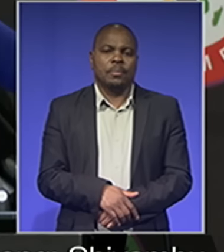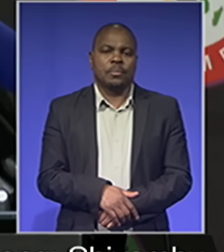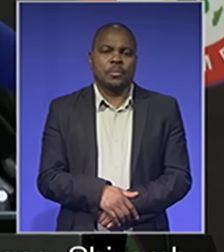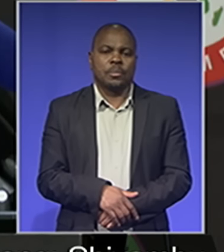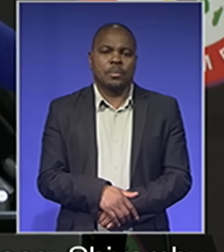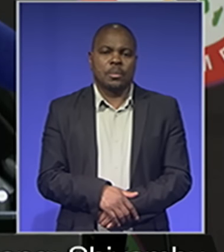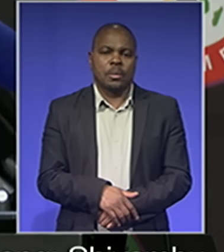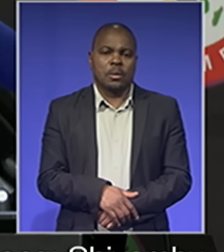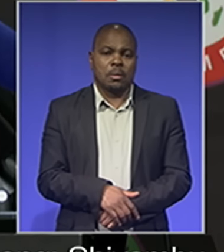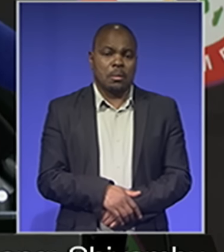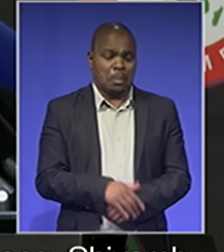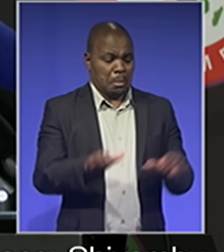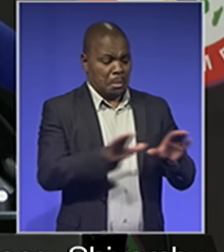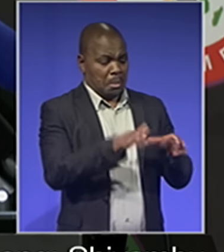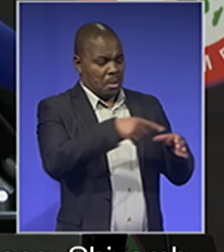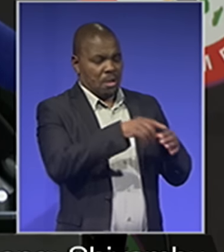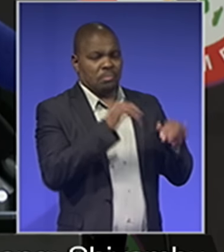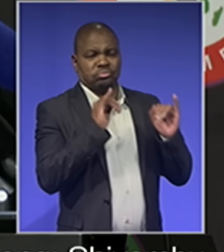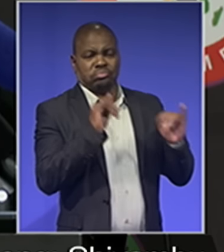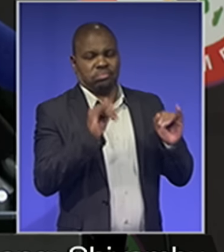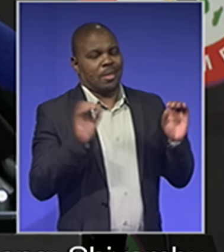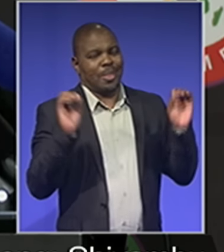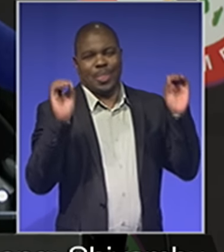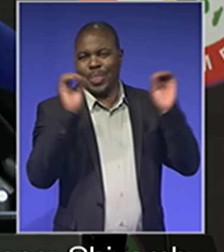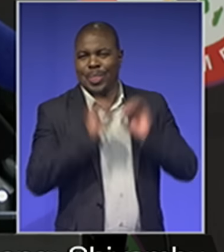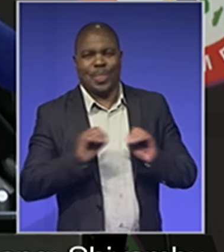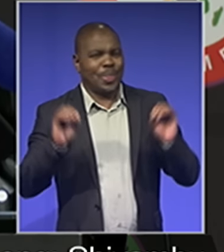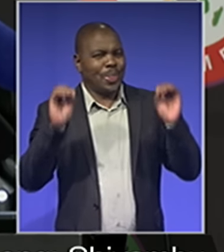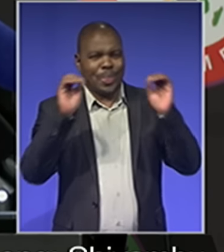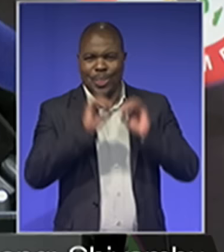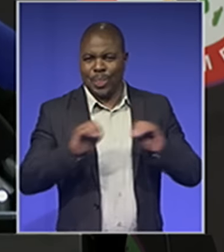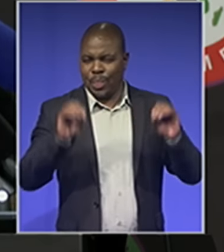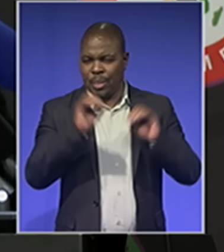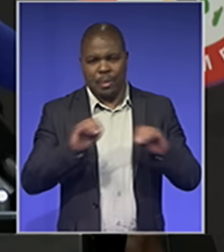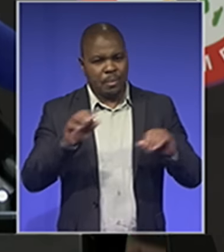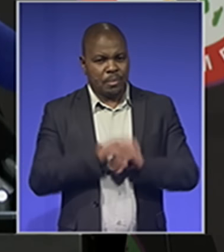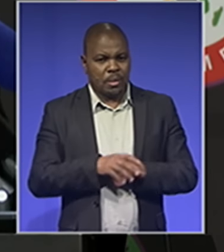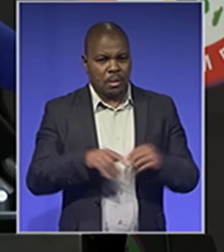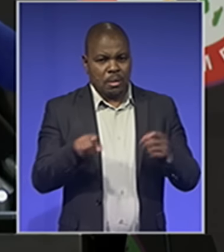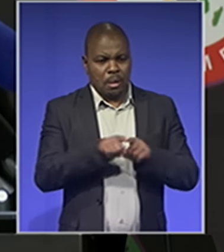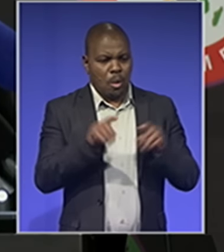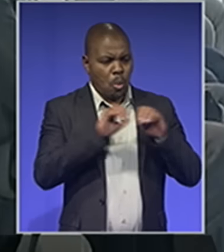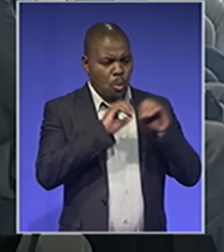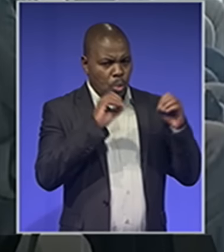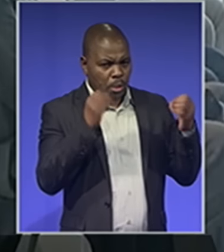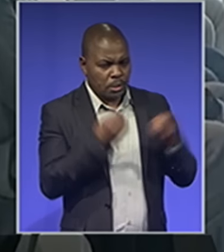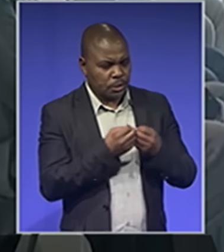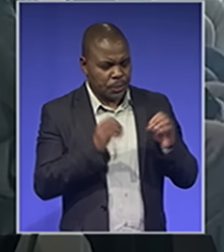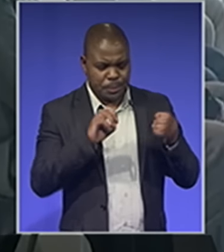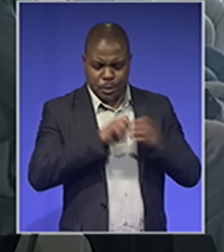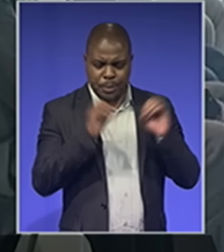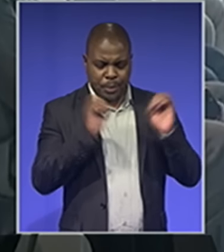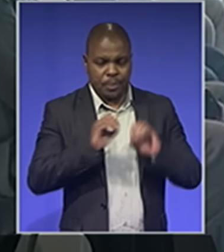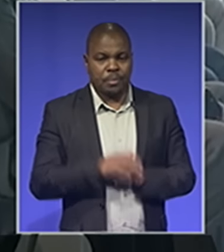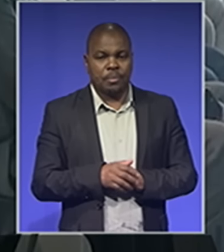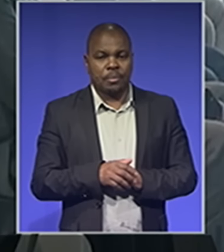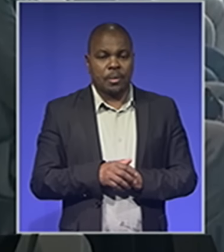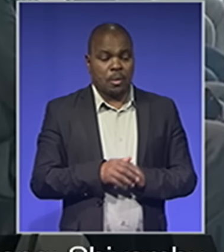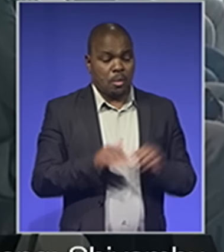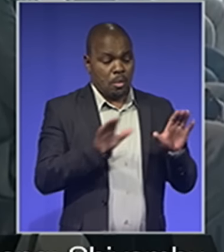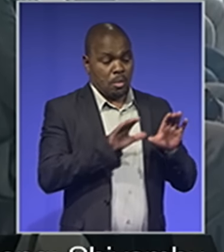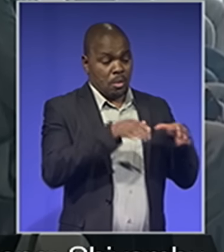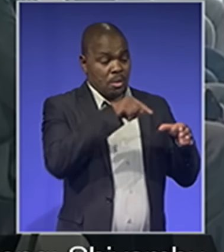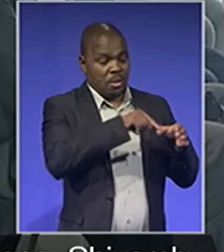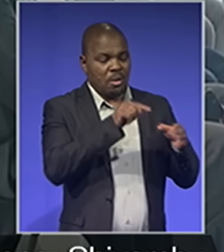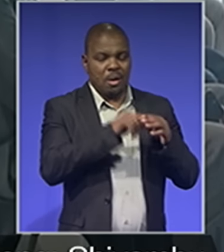There is no crisis, none whatsoever, in terms of the organization. Tsotlhe di aperitse mo lekokong